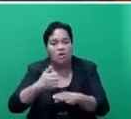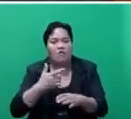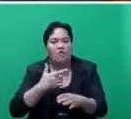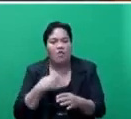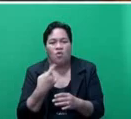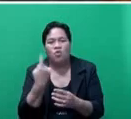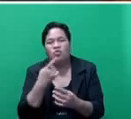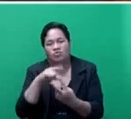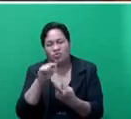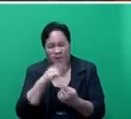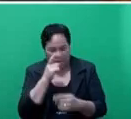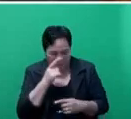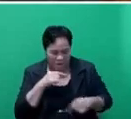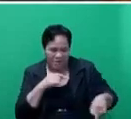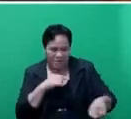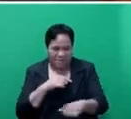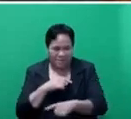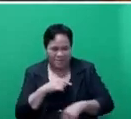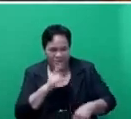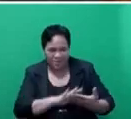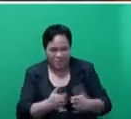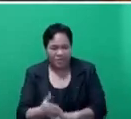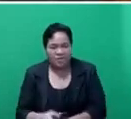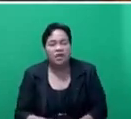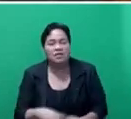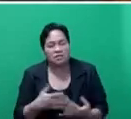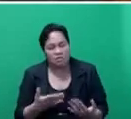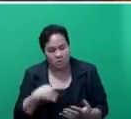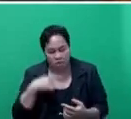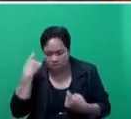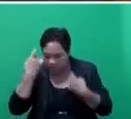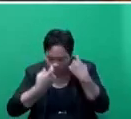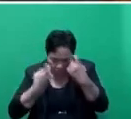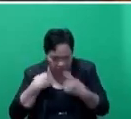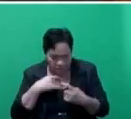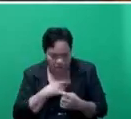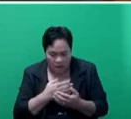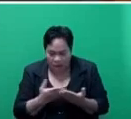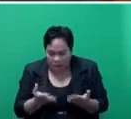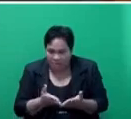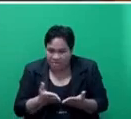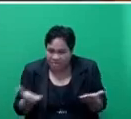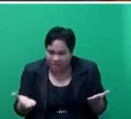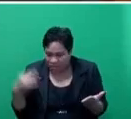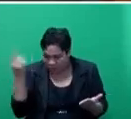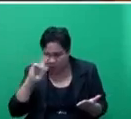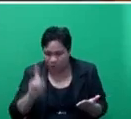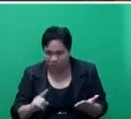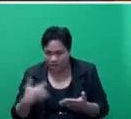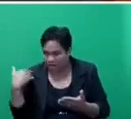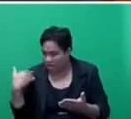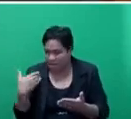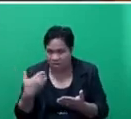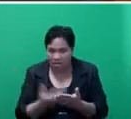That, Honorable Speaker, is what consensus about the way we are today, the way it